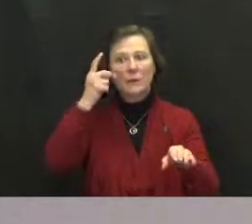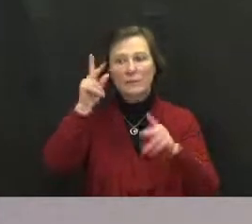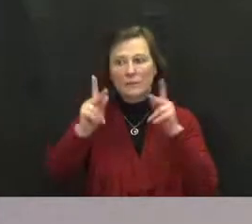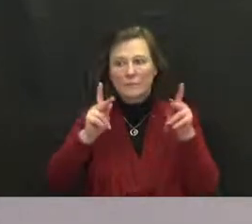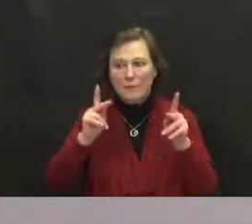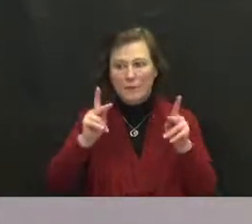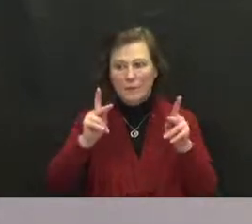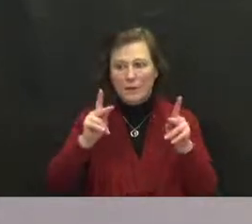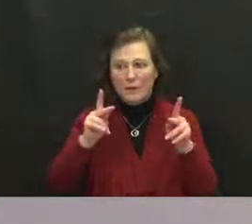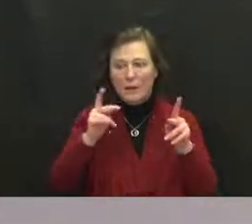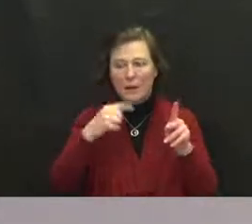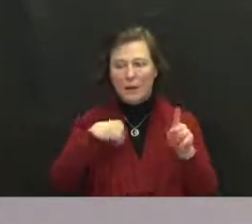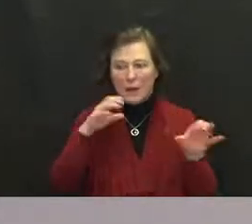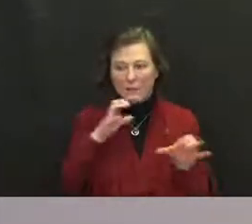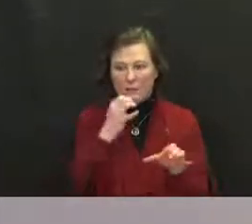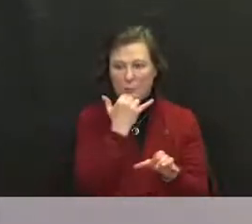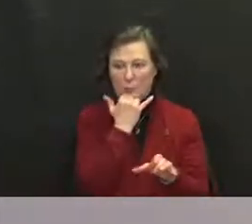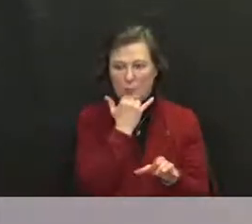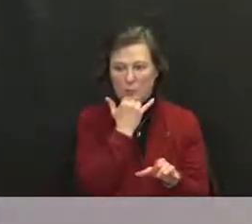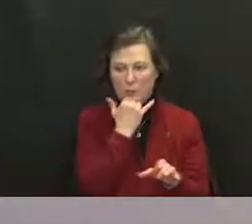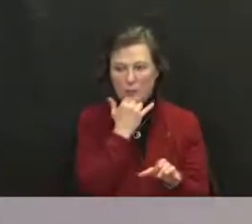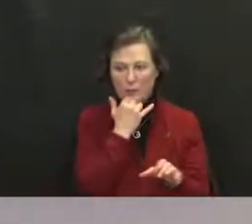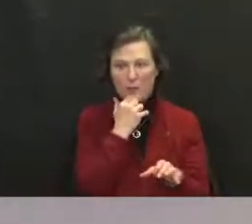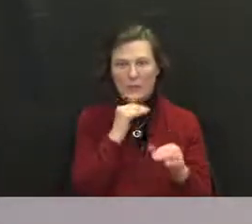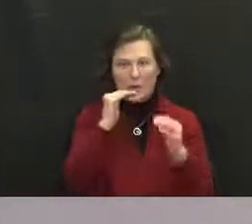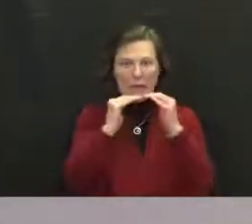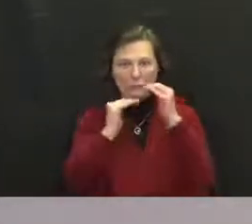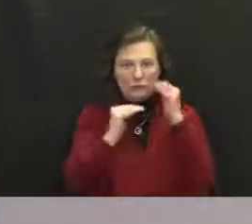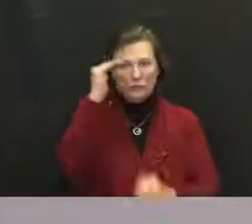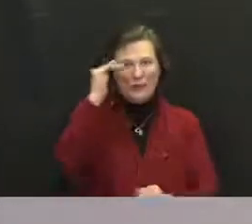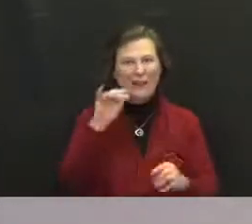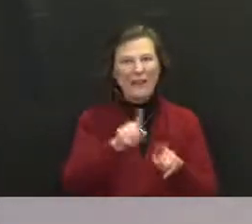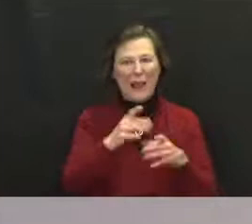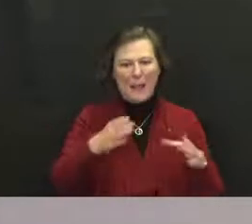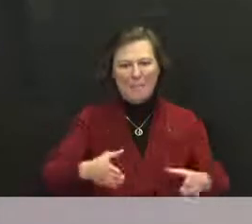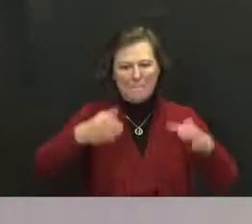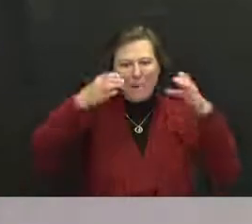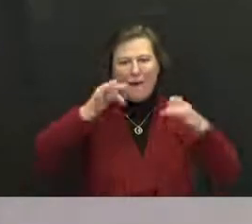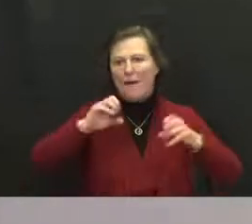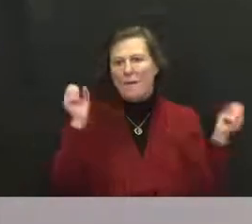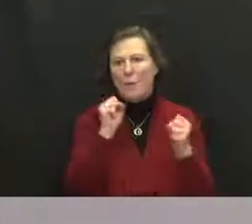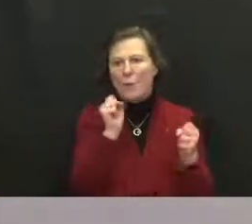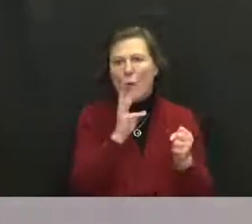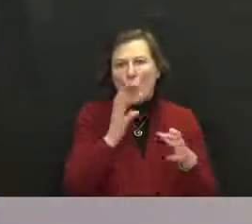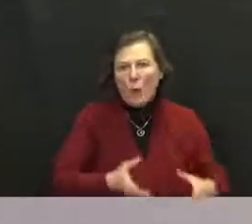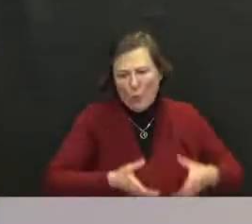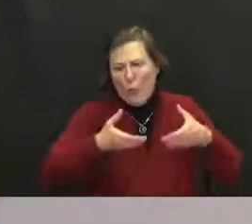an injustice. Anger can be like a bucket of cold water in